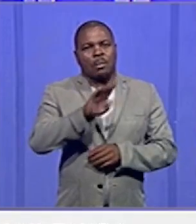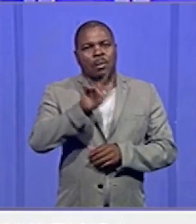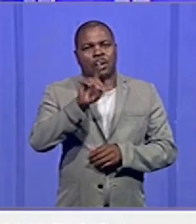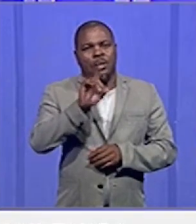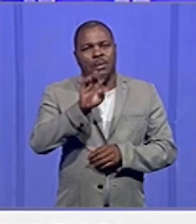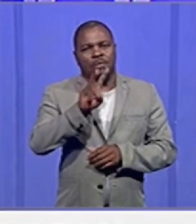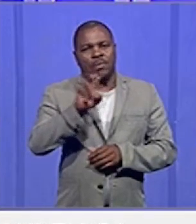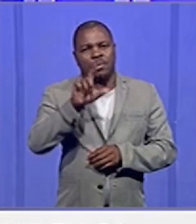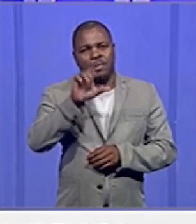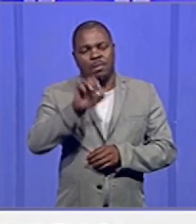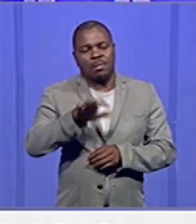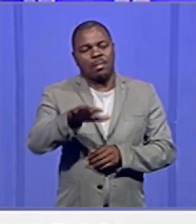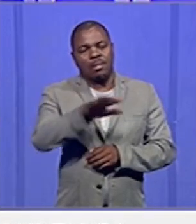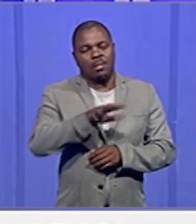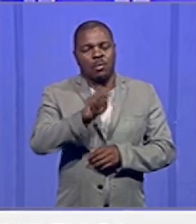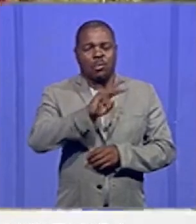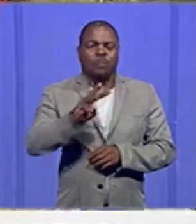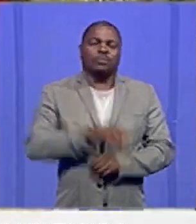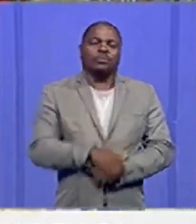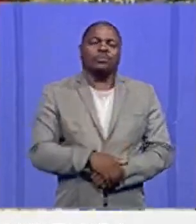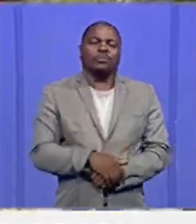ntlenyana ho Lichtenburg.